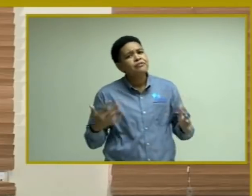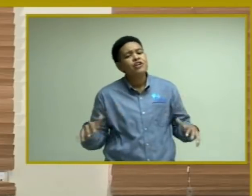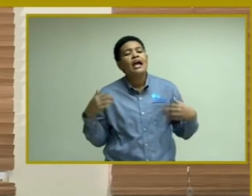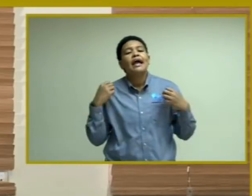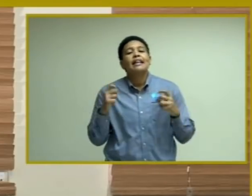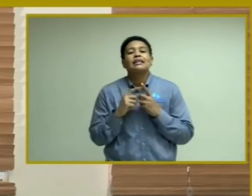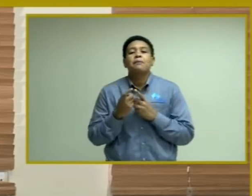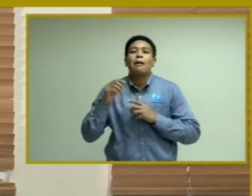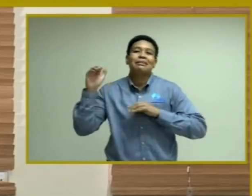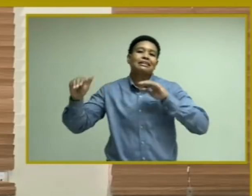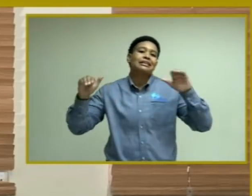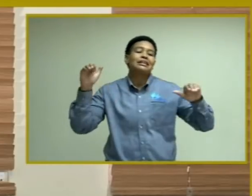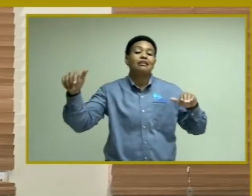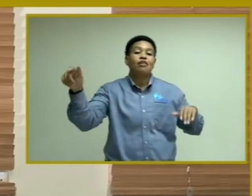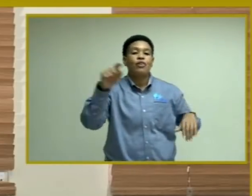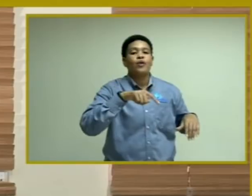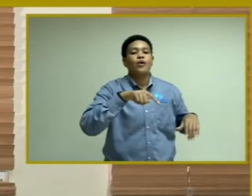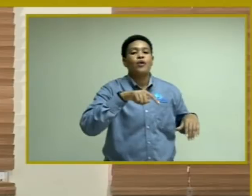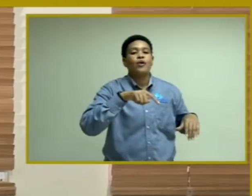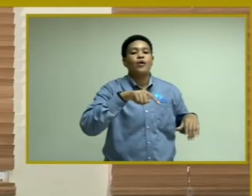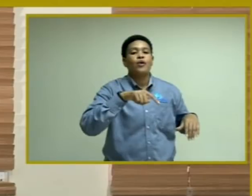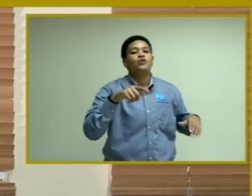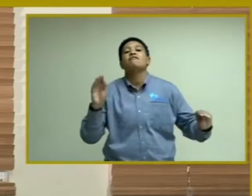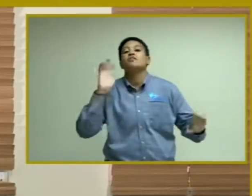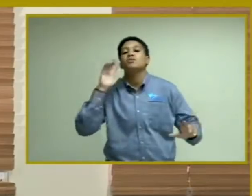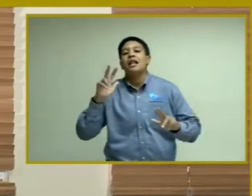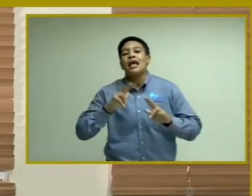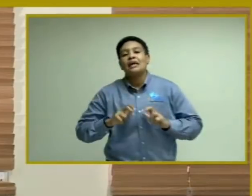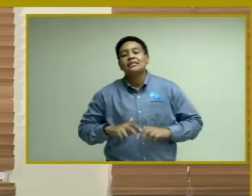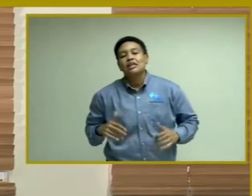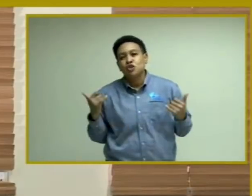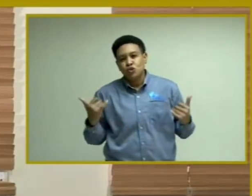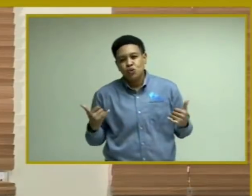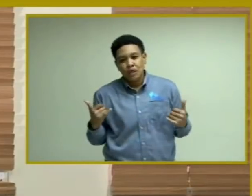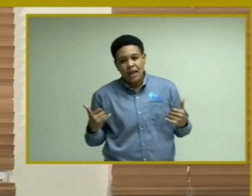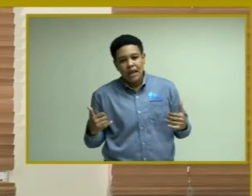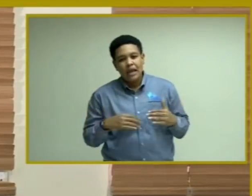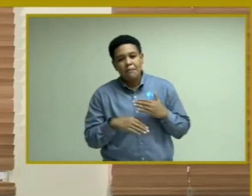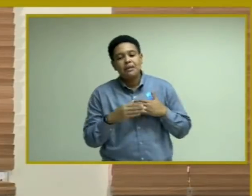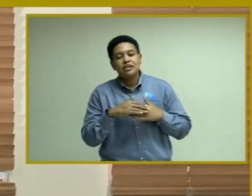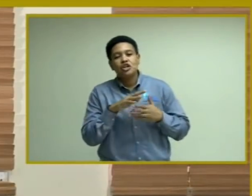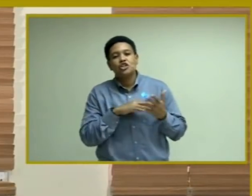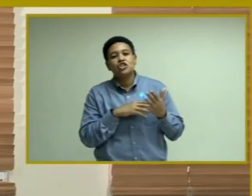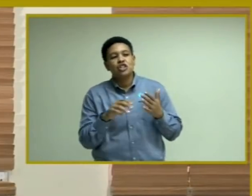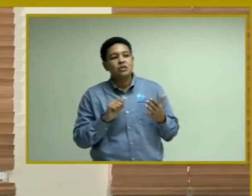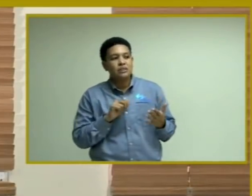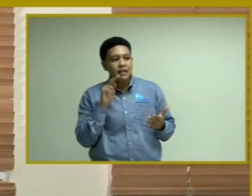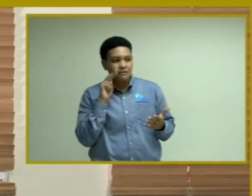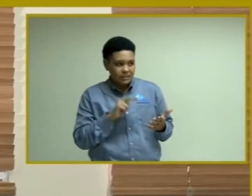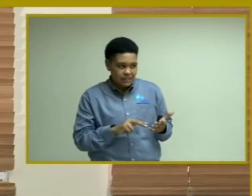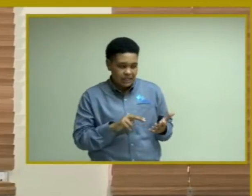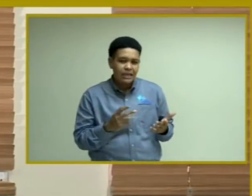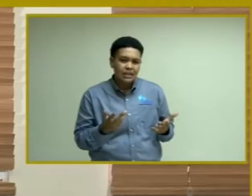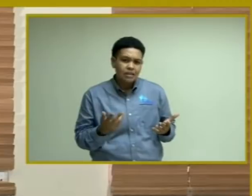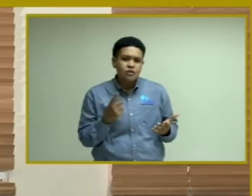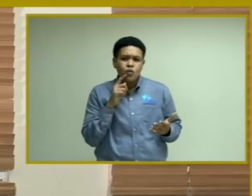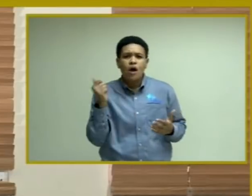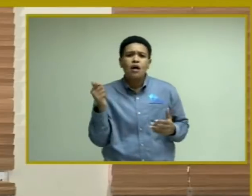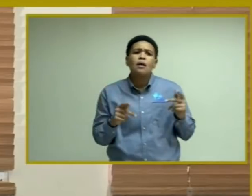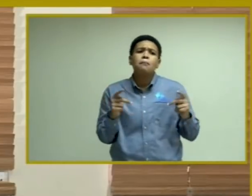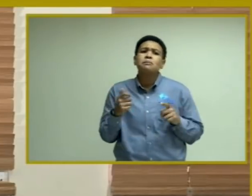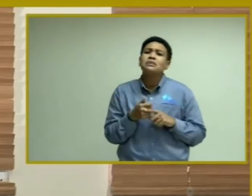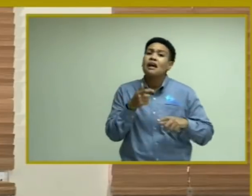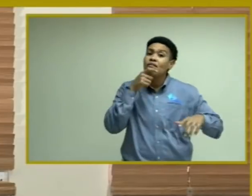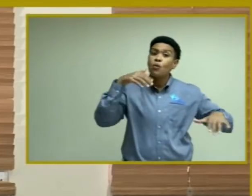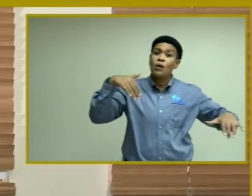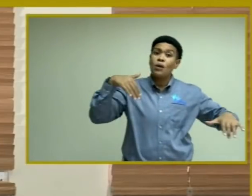and I know that some of those offices are going to be assessed today based on a schedule that I see. So the other persons who have